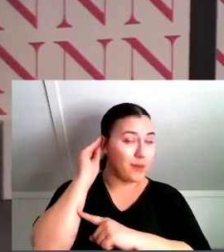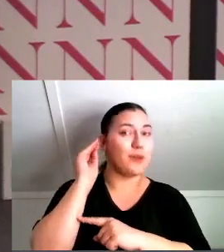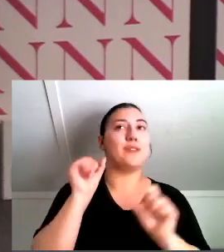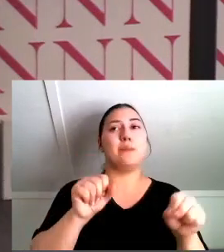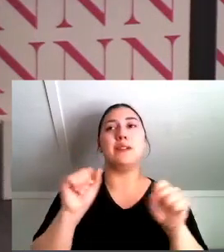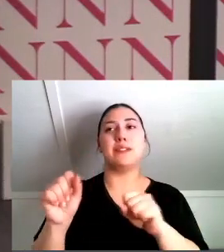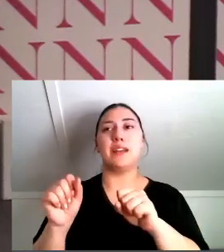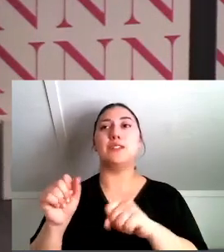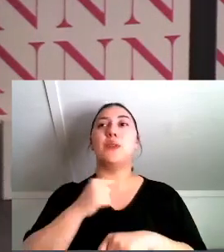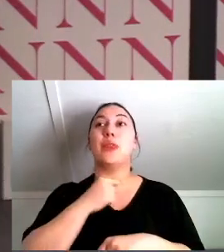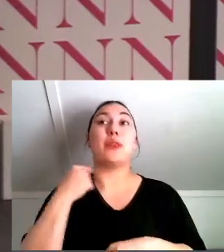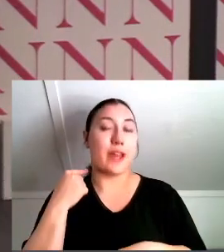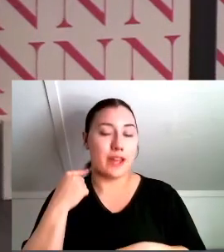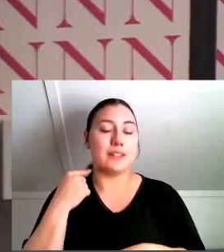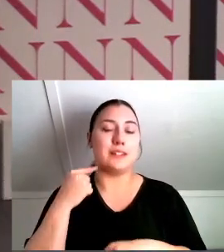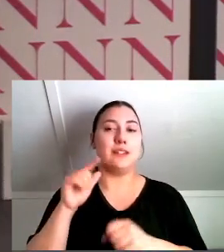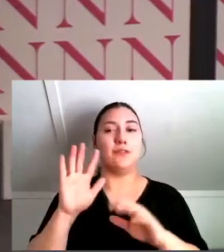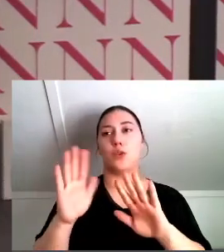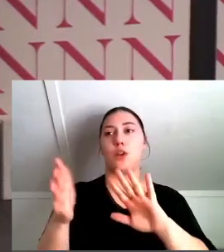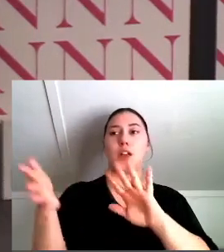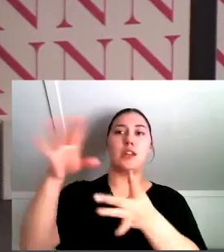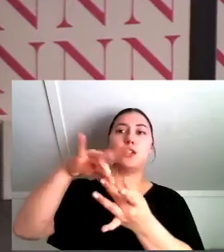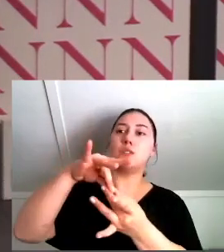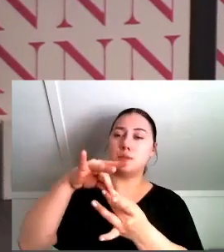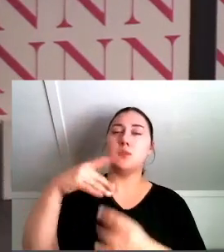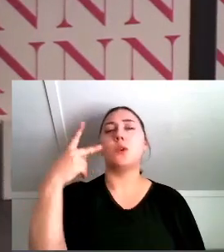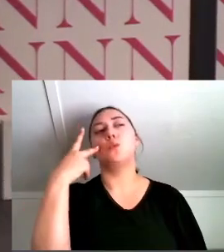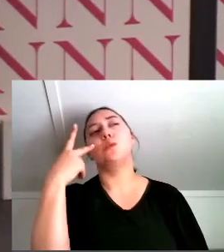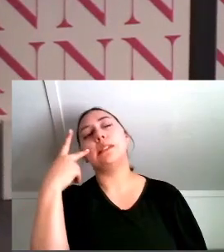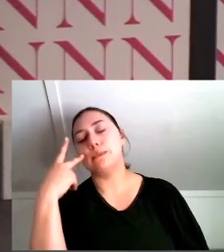your existence. But so we'll see.